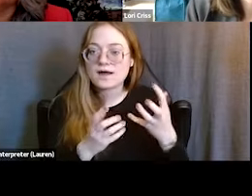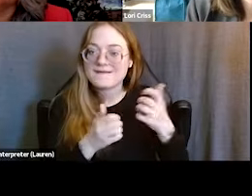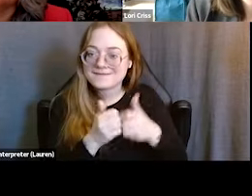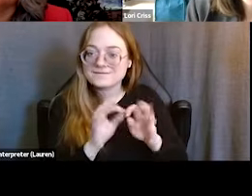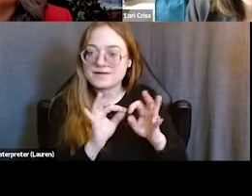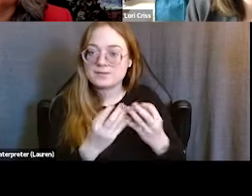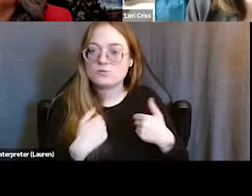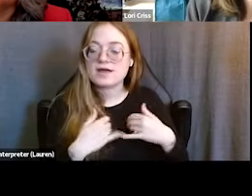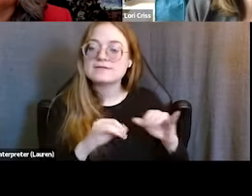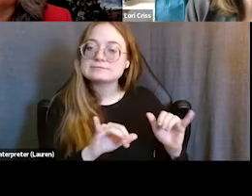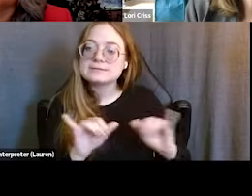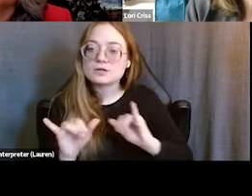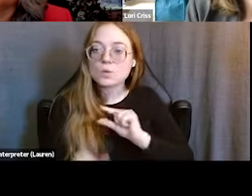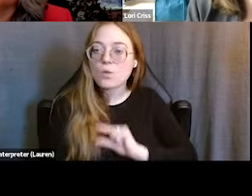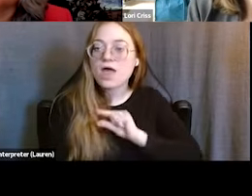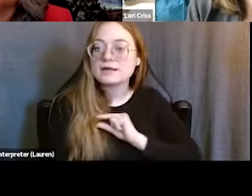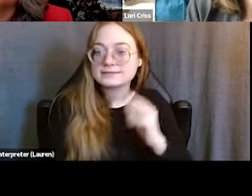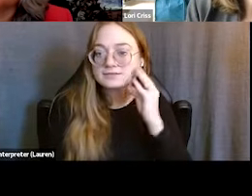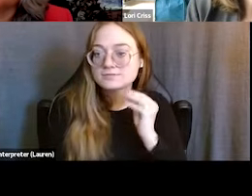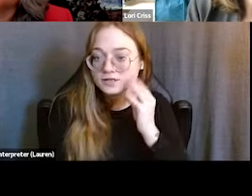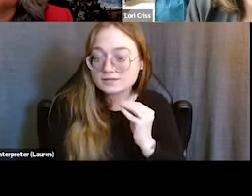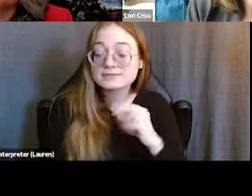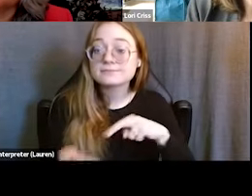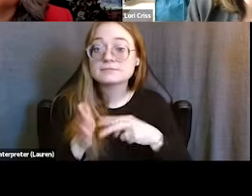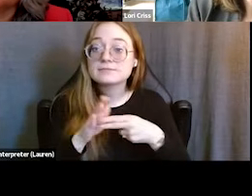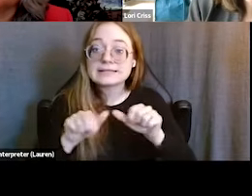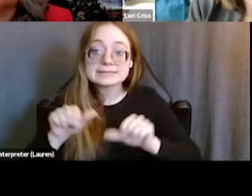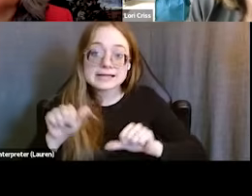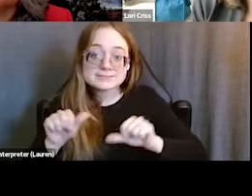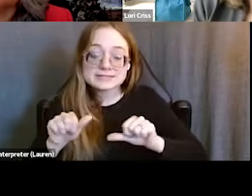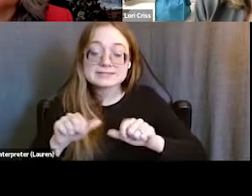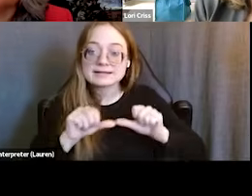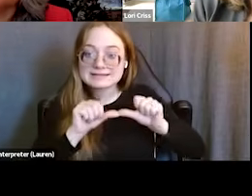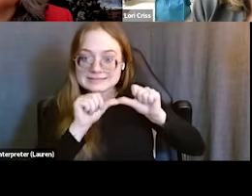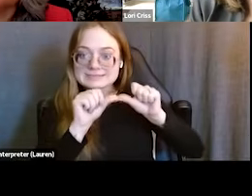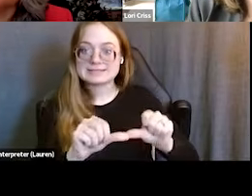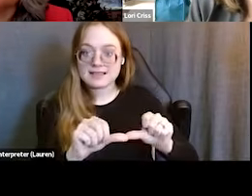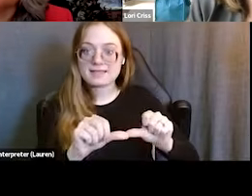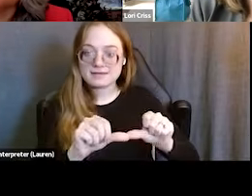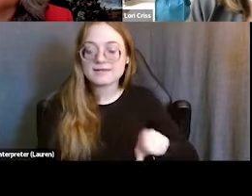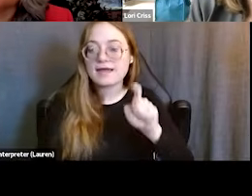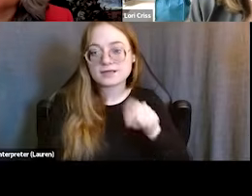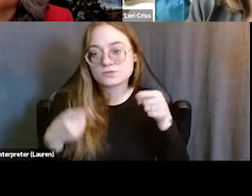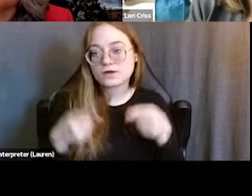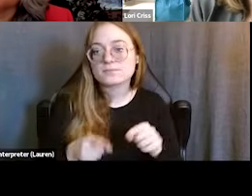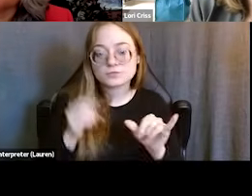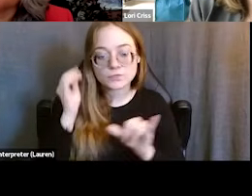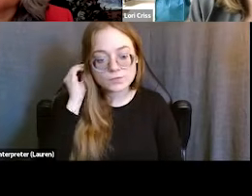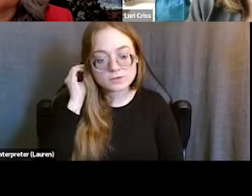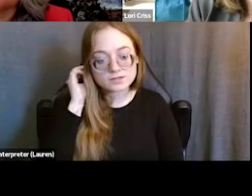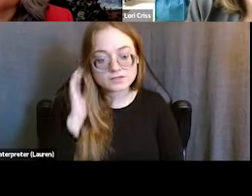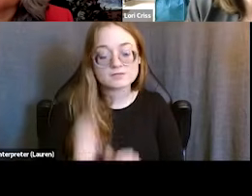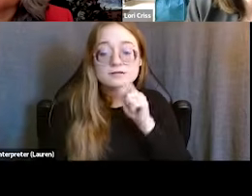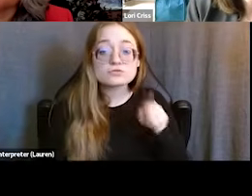quality experience, we knew that assessment in a consistent way was something that needed to happen as well. It couldn't